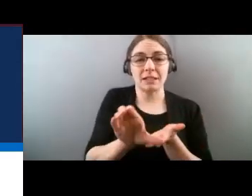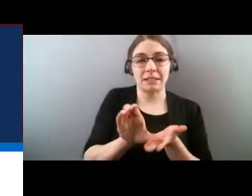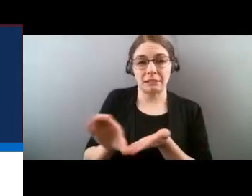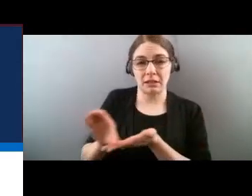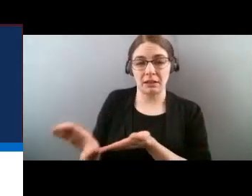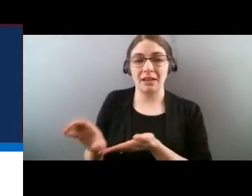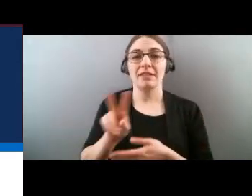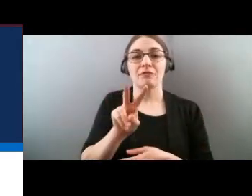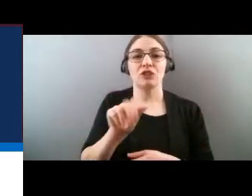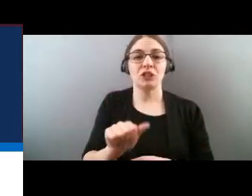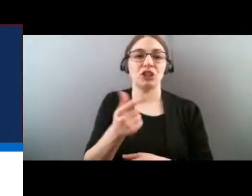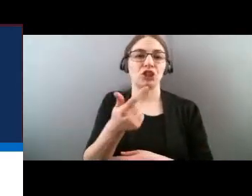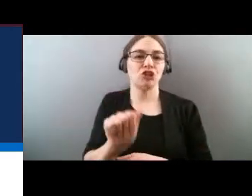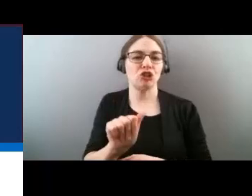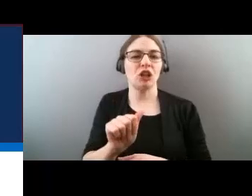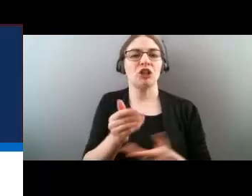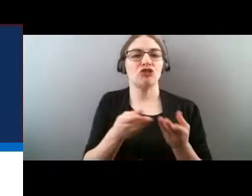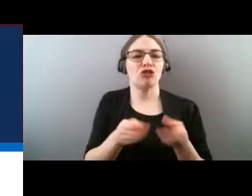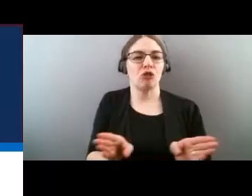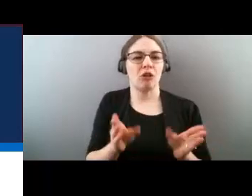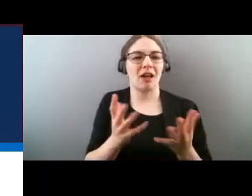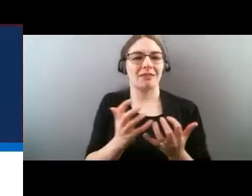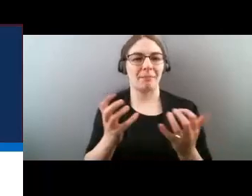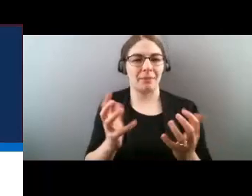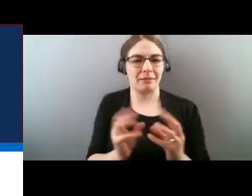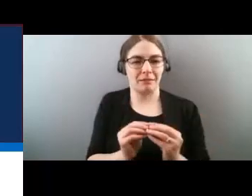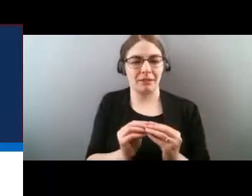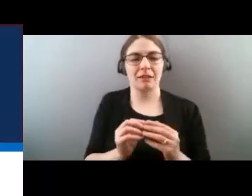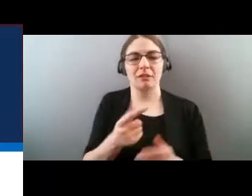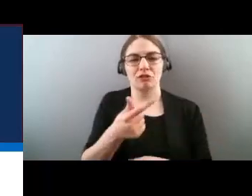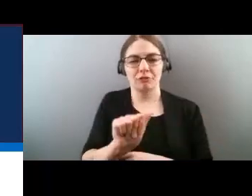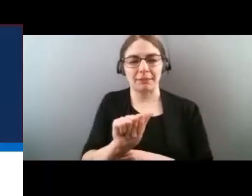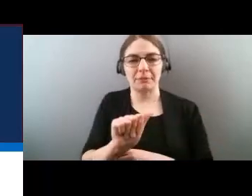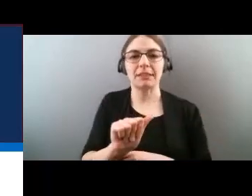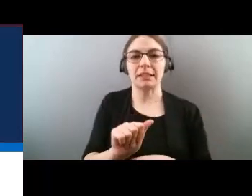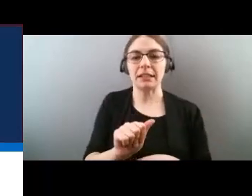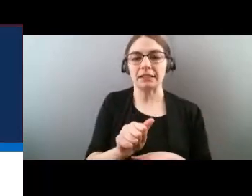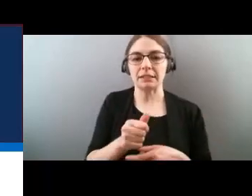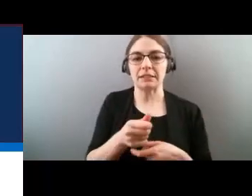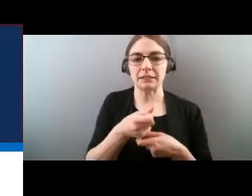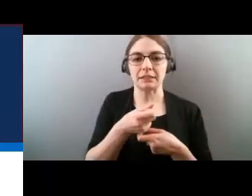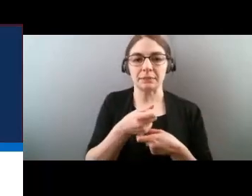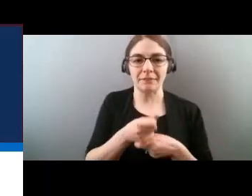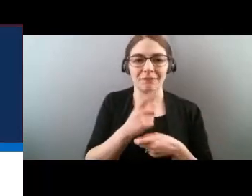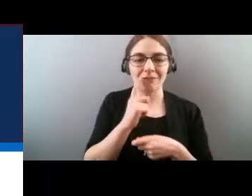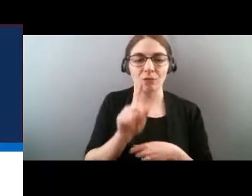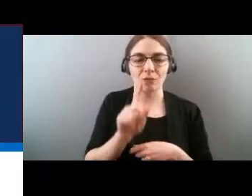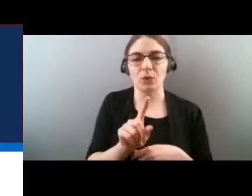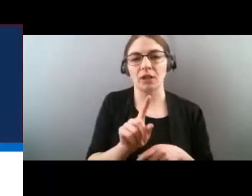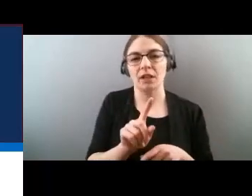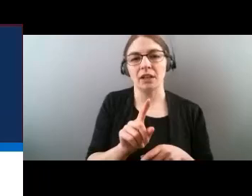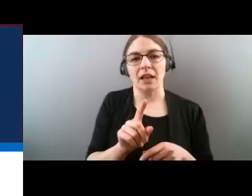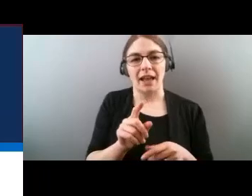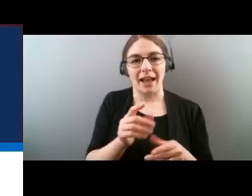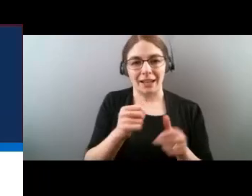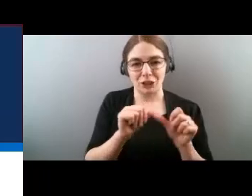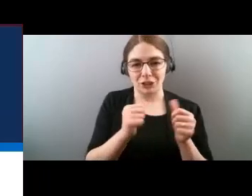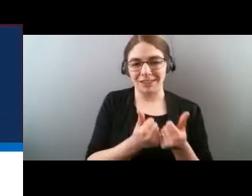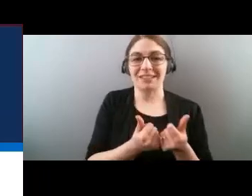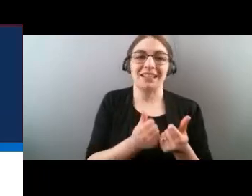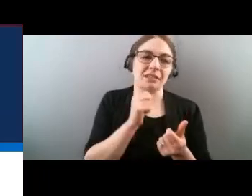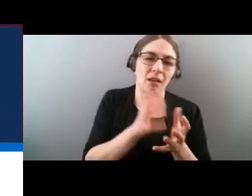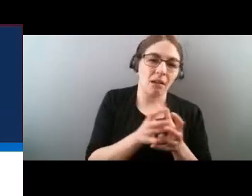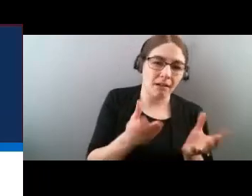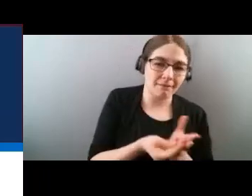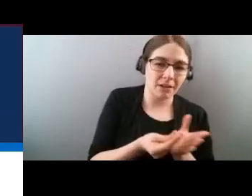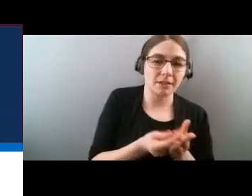made available to state agencies. It's not a lot of funding to begin with, but everything helps. And so really money is